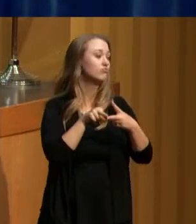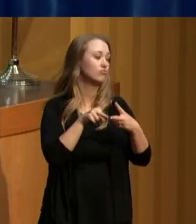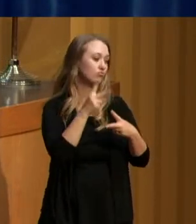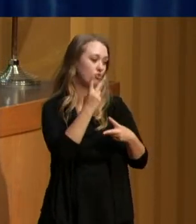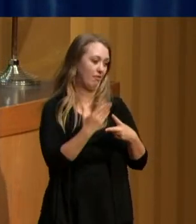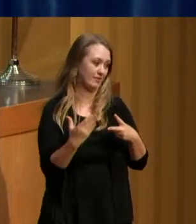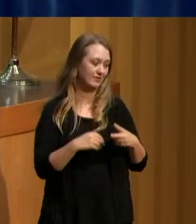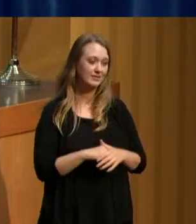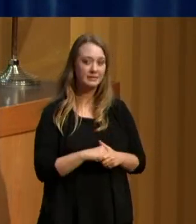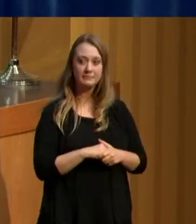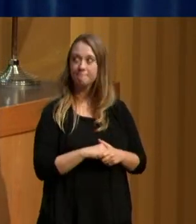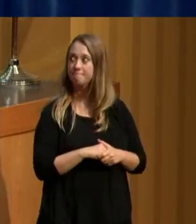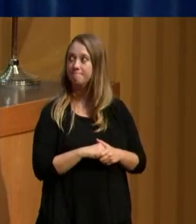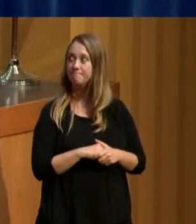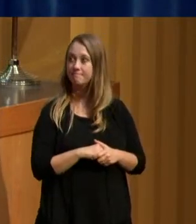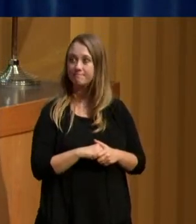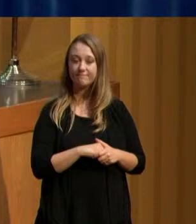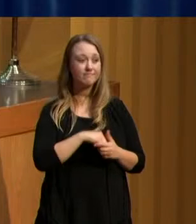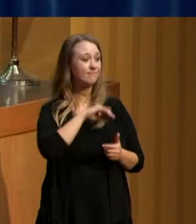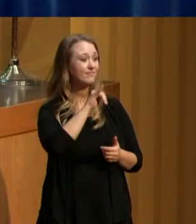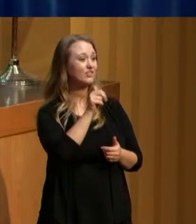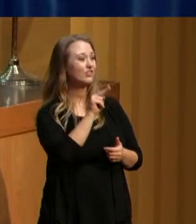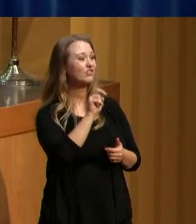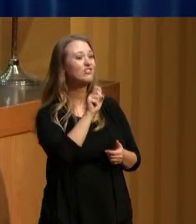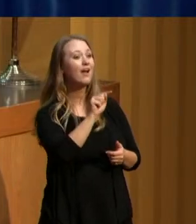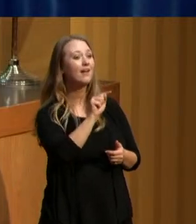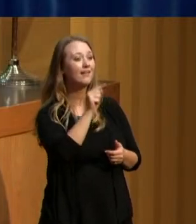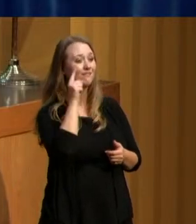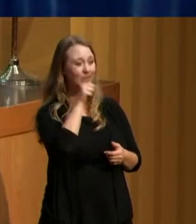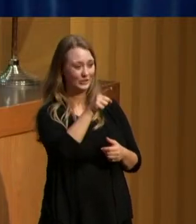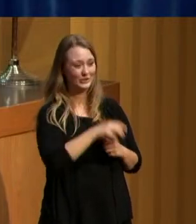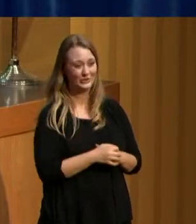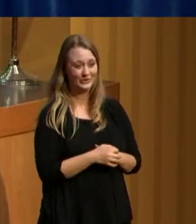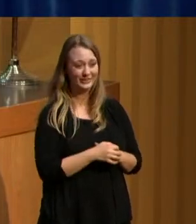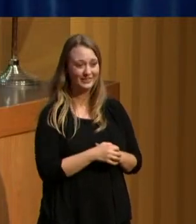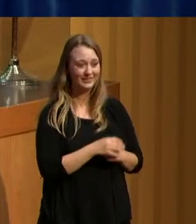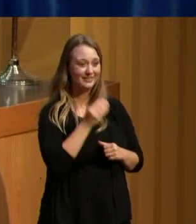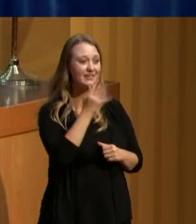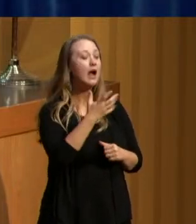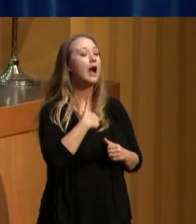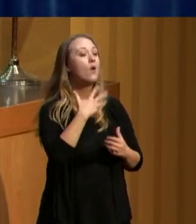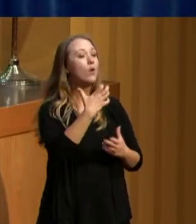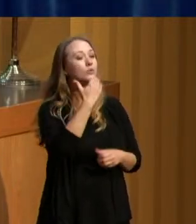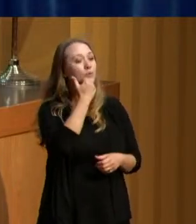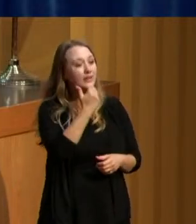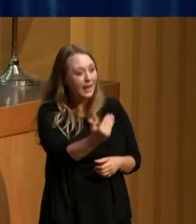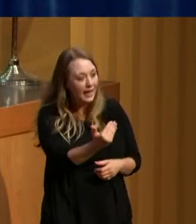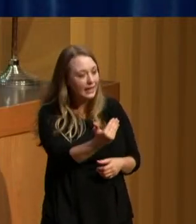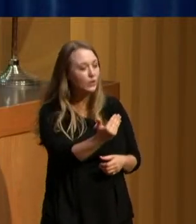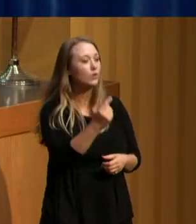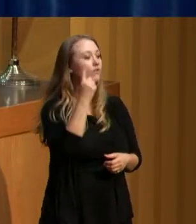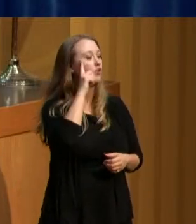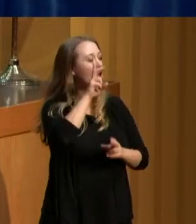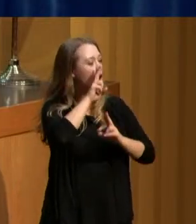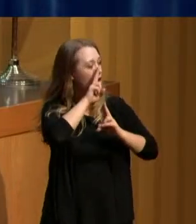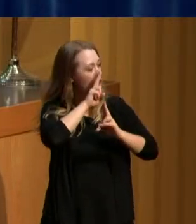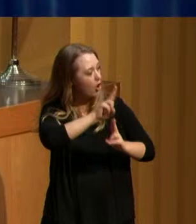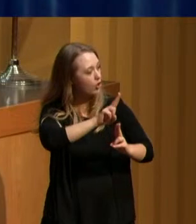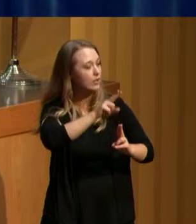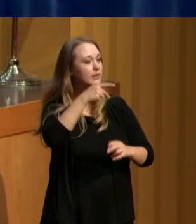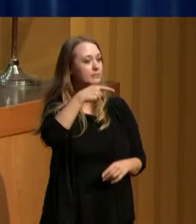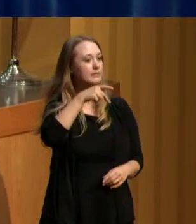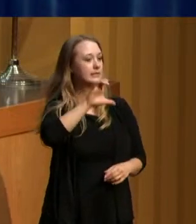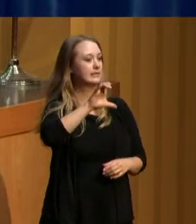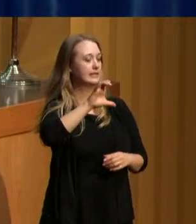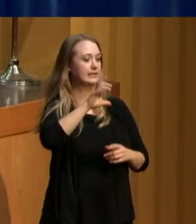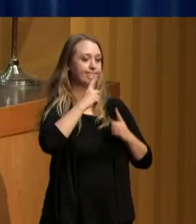And Janet, this one's for you. So I want to thank you for honoring PC's legacy of